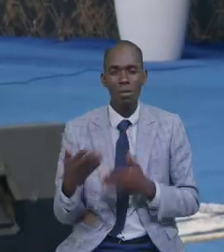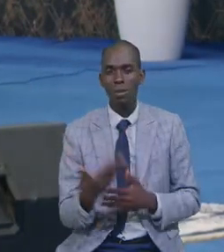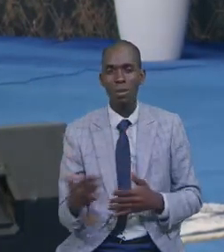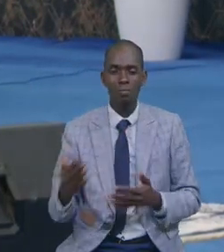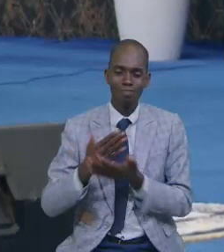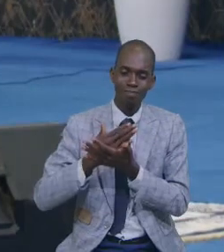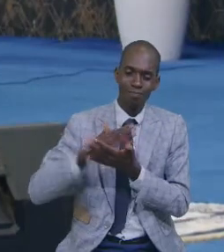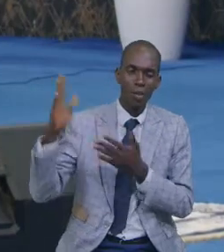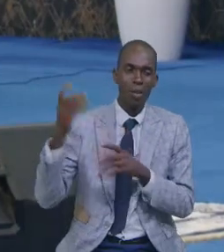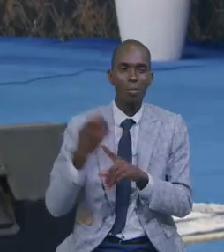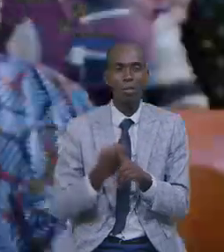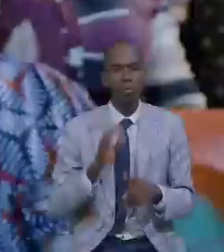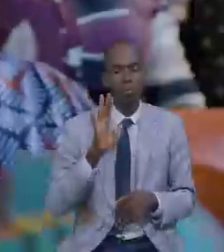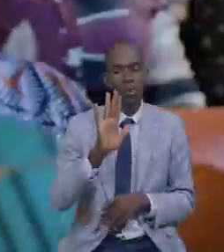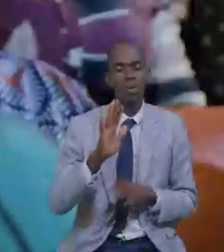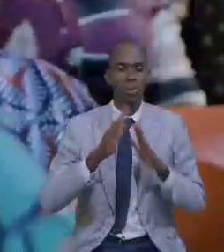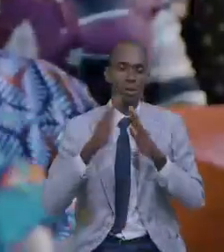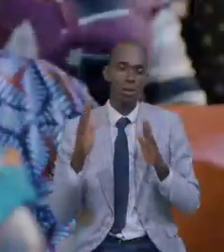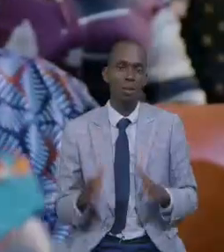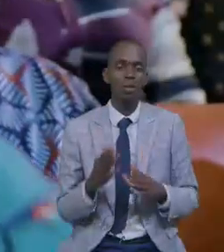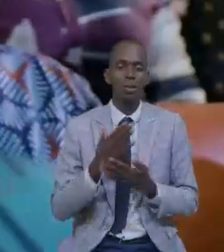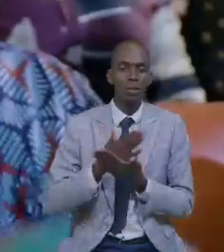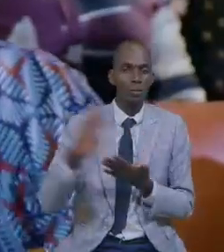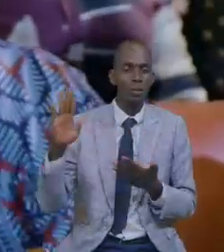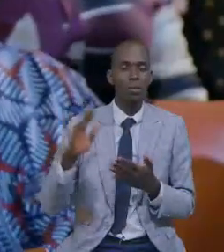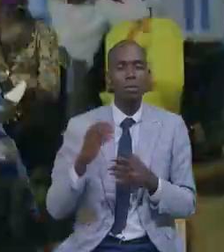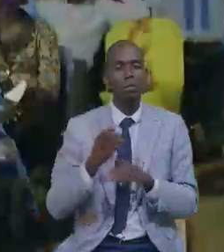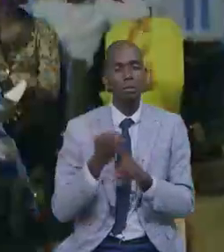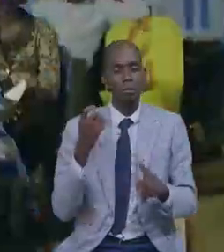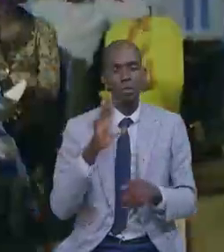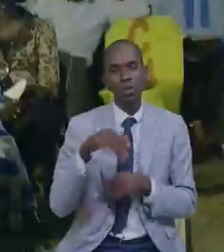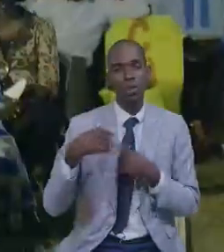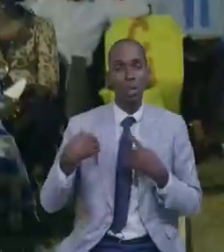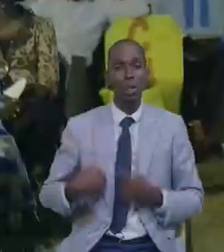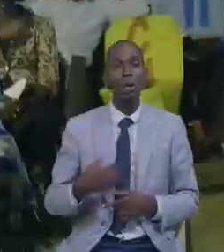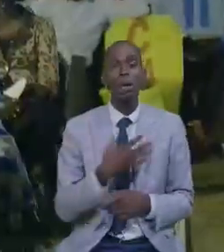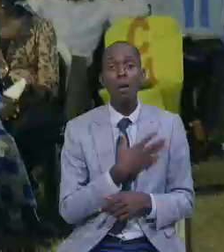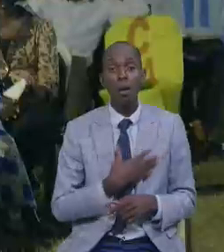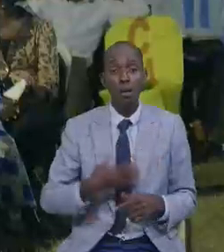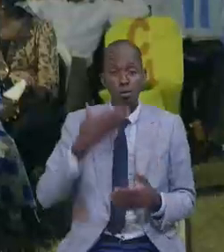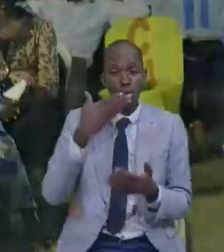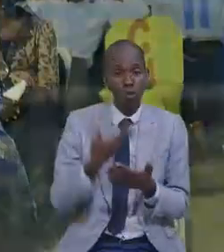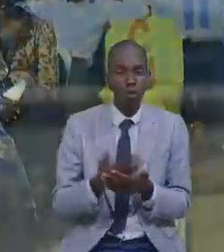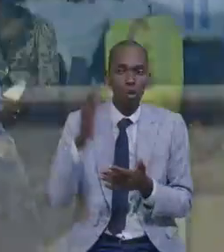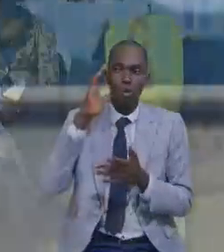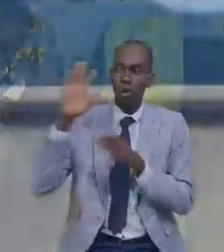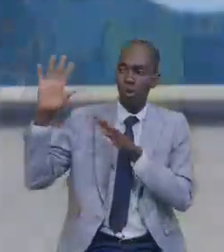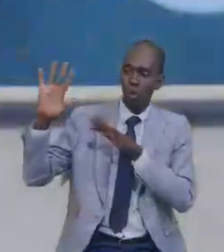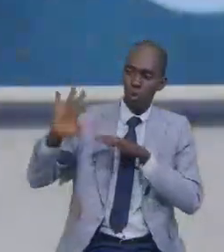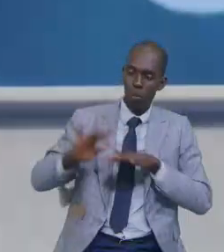thy tabernacle. Far from thy tabernacle, and good will flow into your